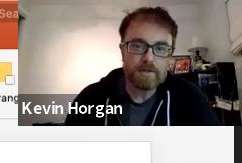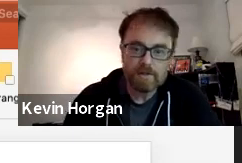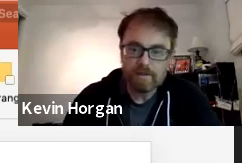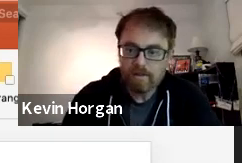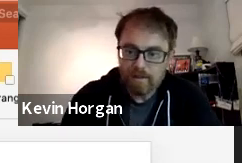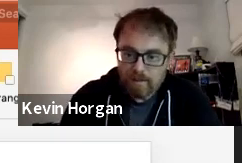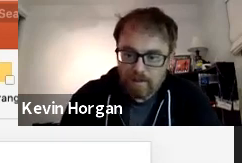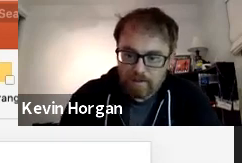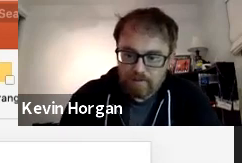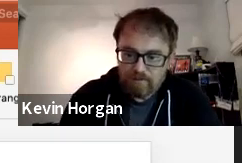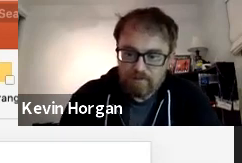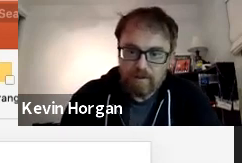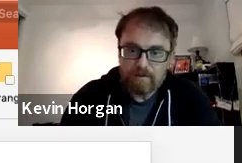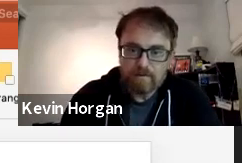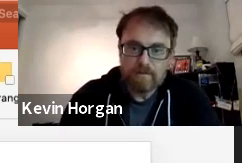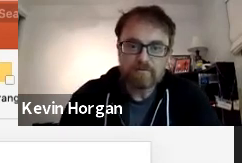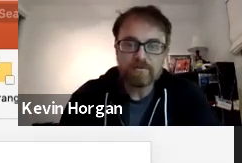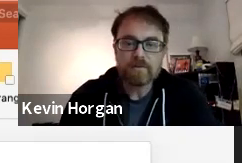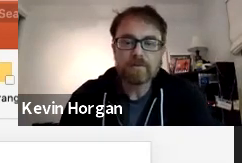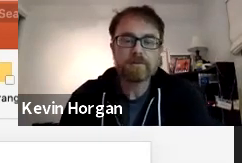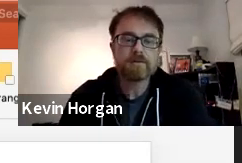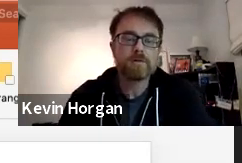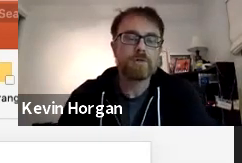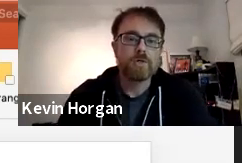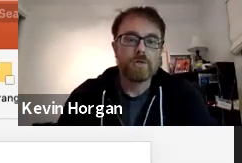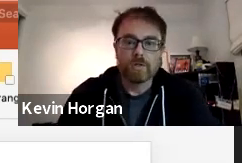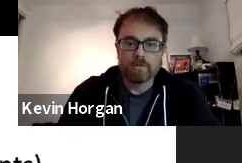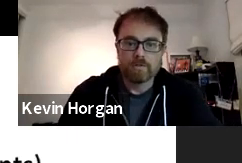screen. Yes. See if I can do this.